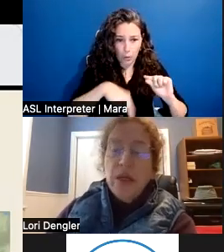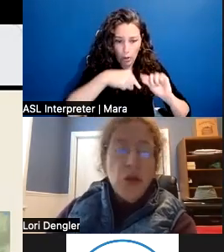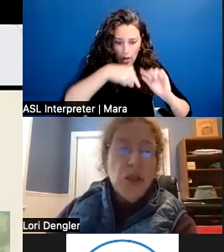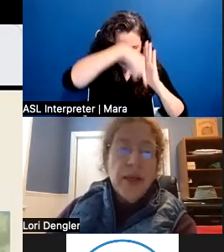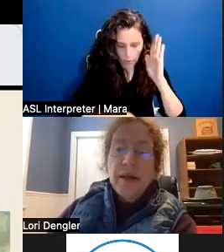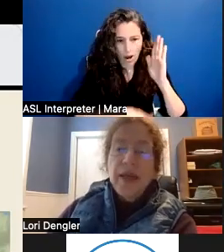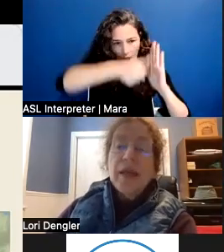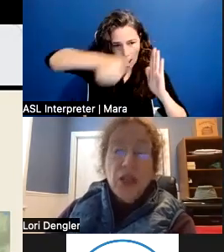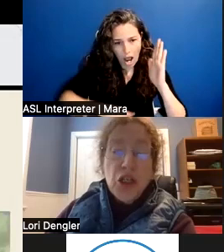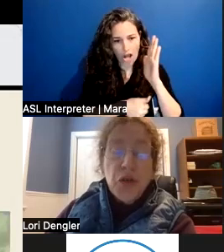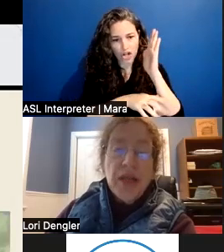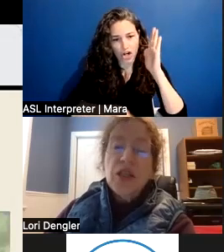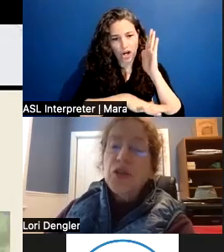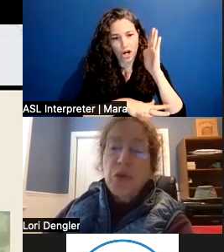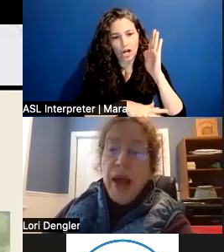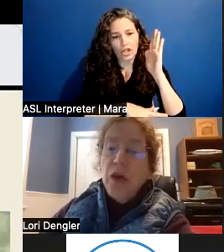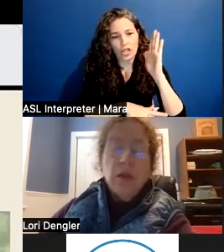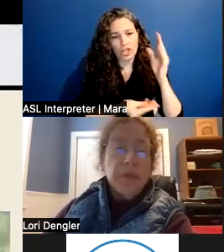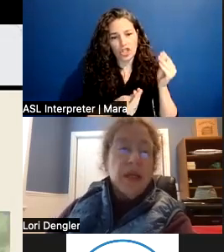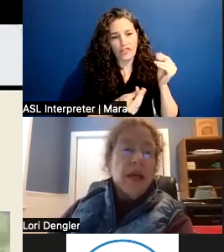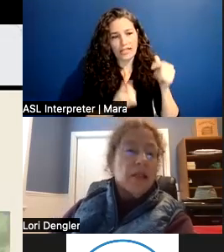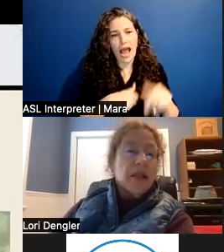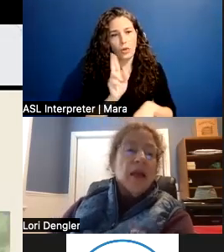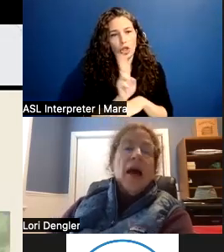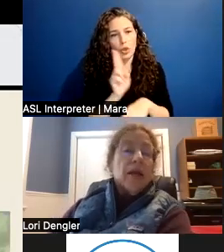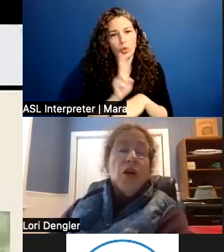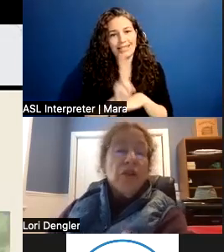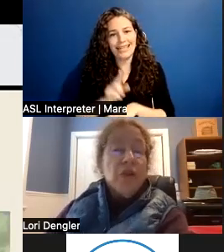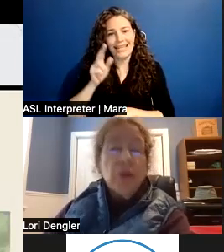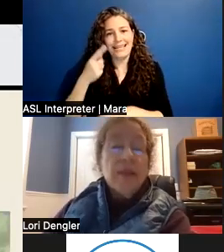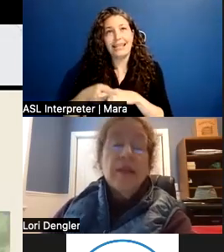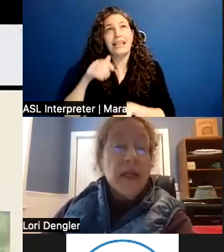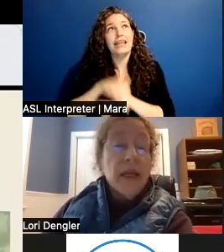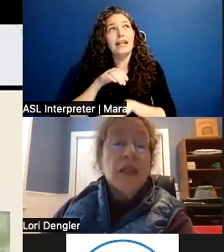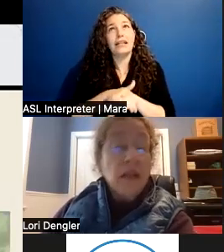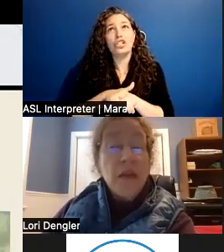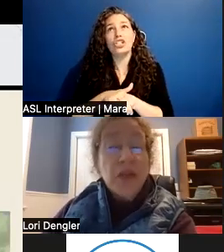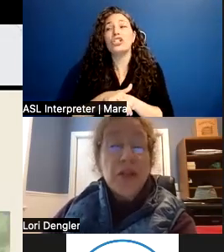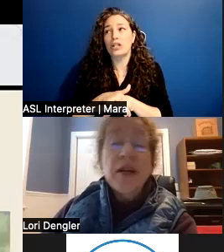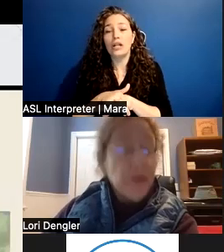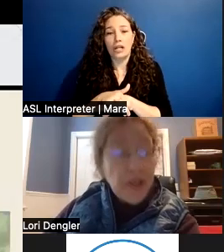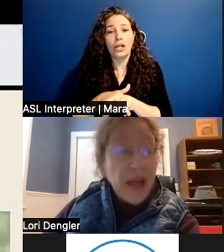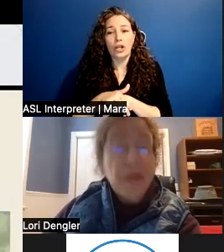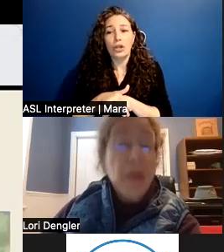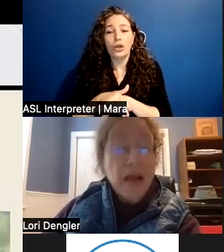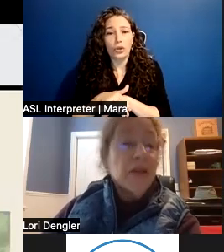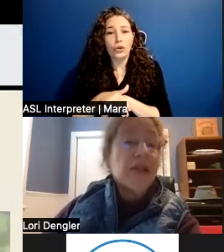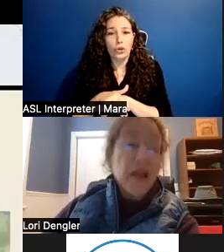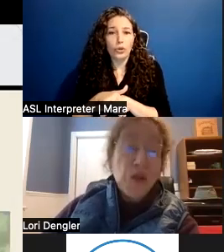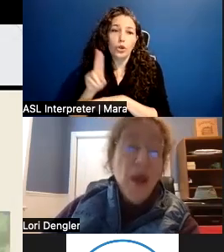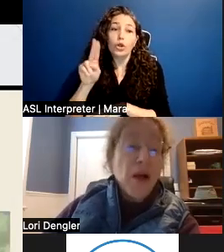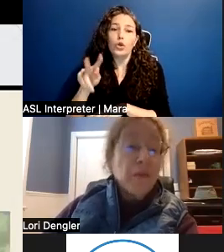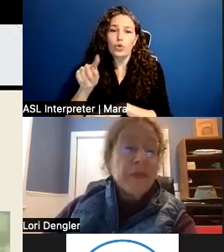be using English units throughout because I know the folks that think in kilometers understand